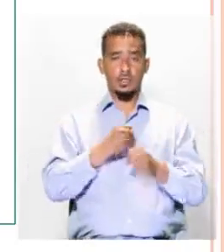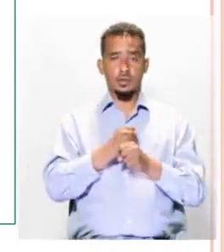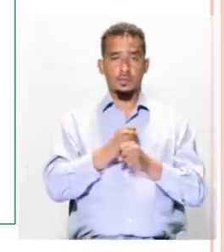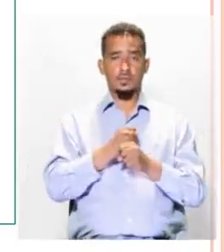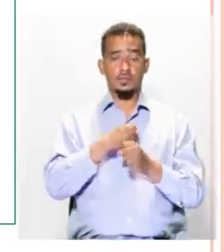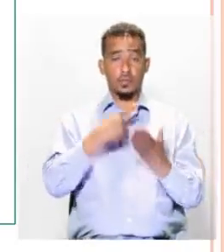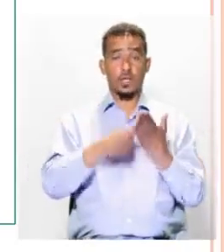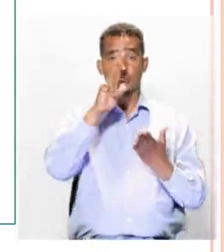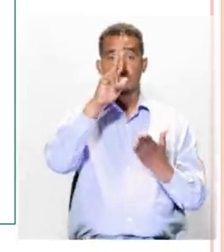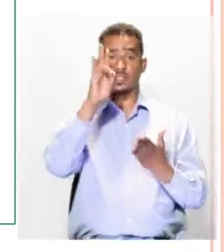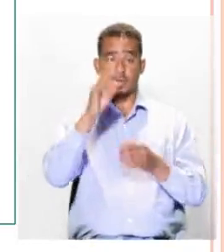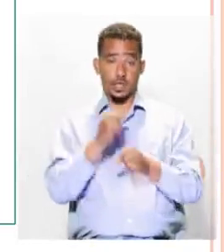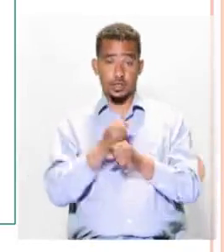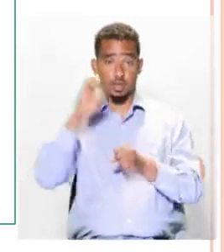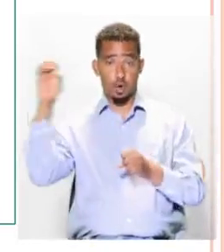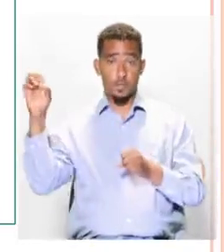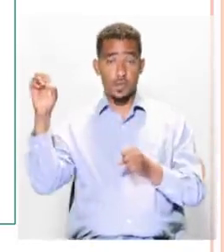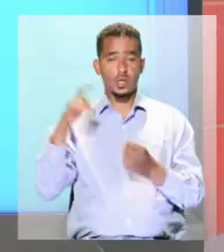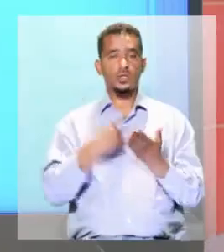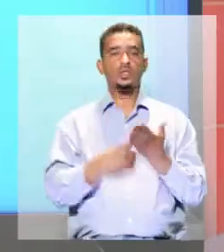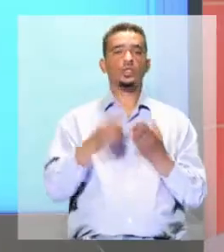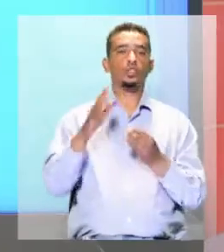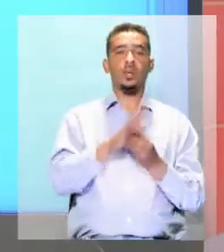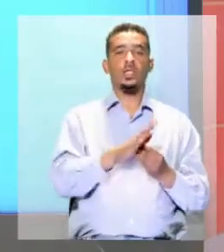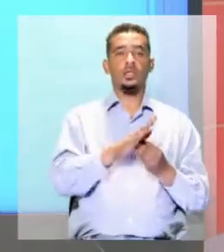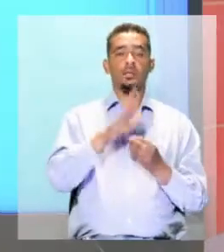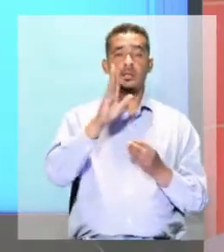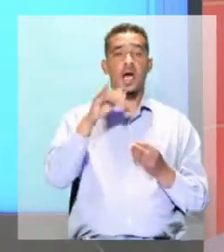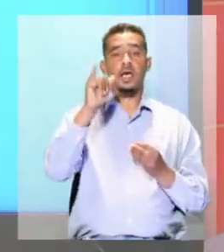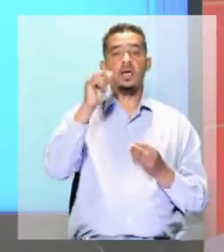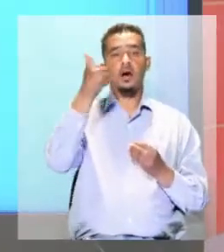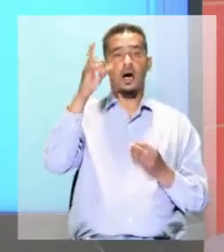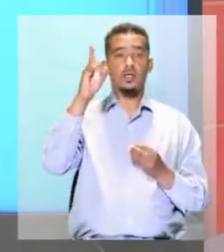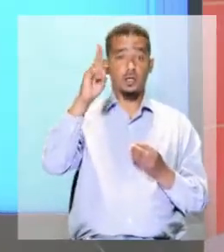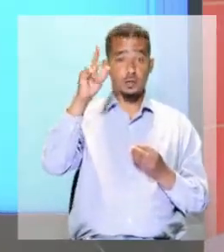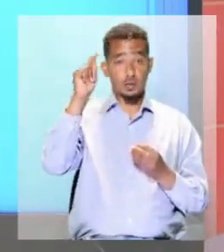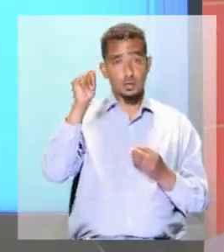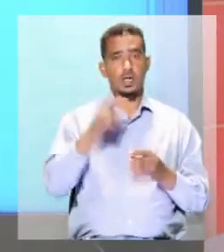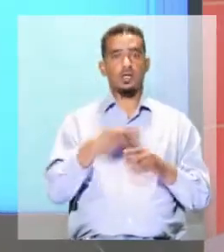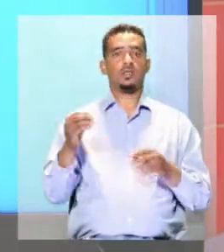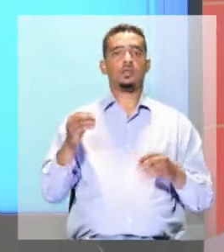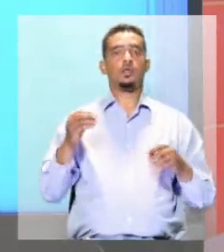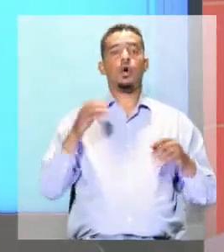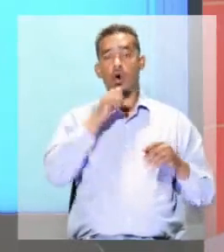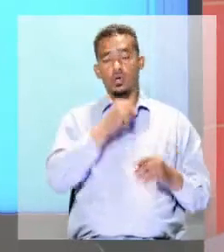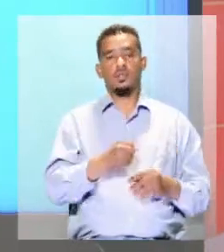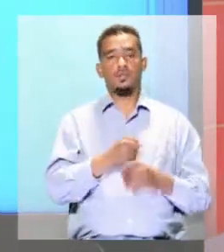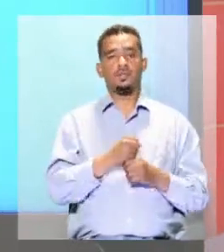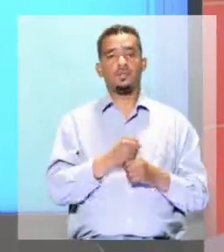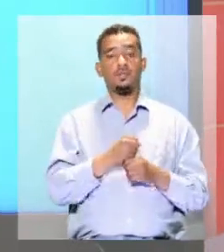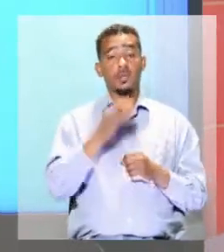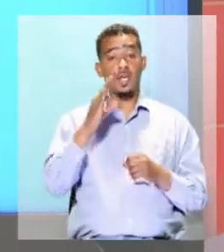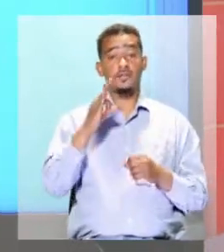Europe, it is 37 years, so it is dominated by adult and old age group.